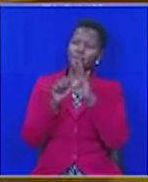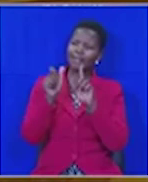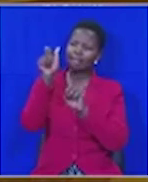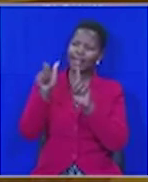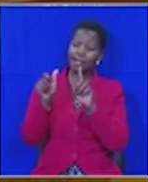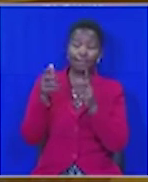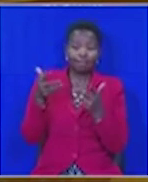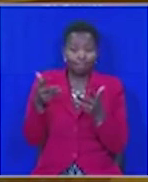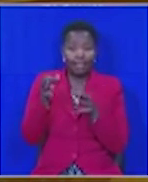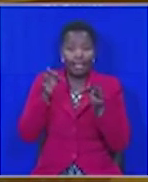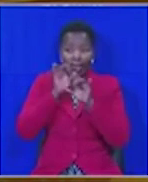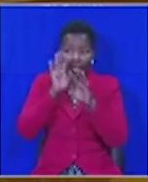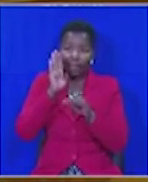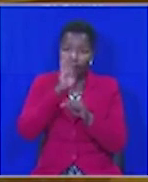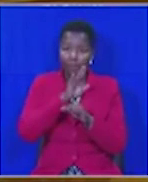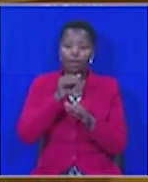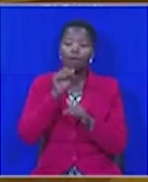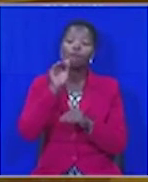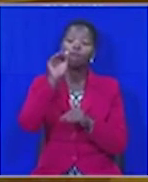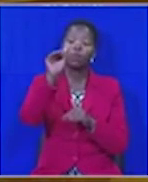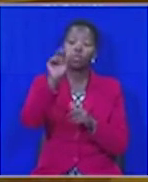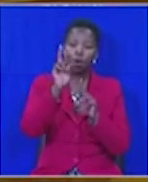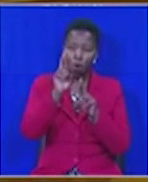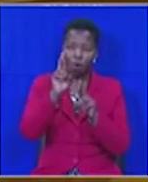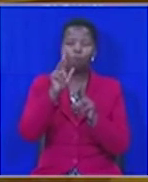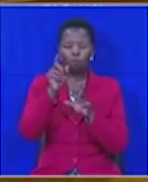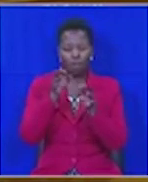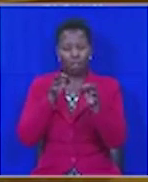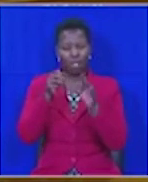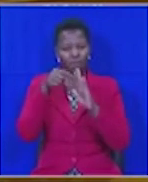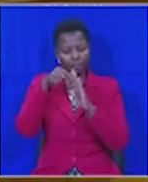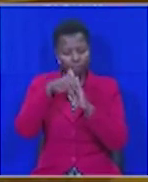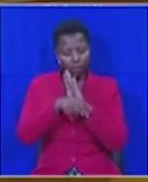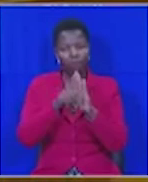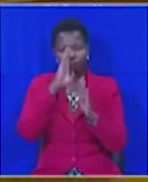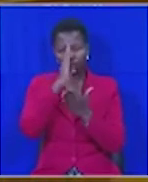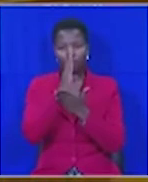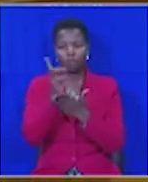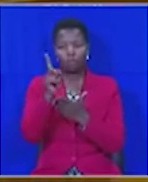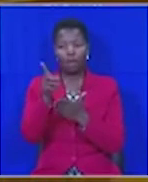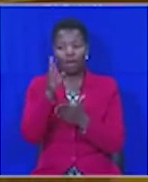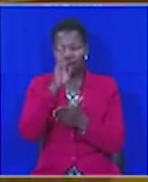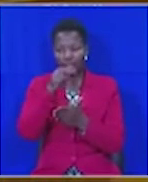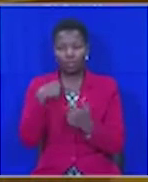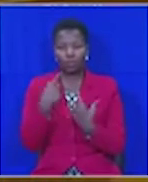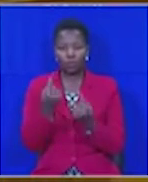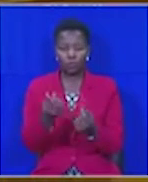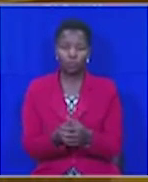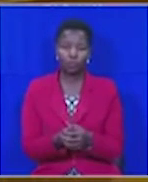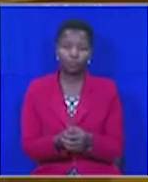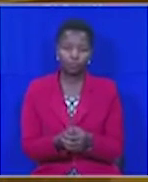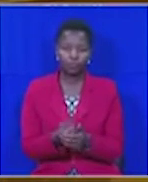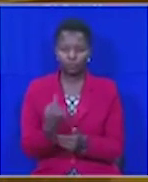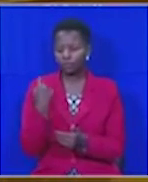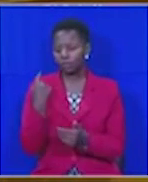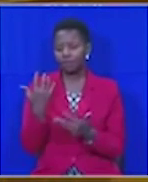near future we will reach greater clarity in that area and provide the certainty that is actually required. More recently, the question